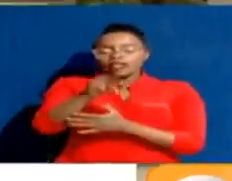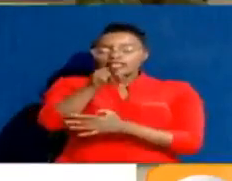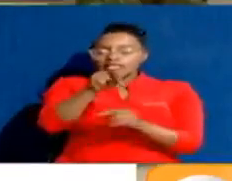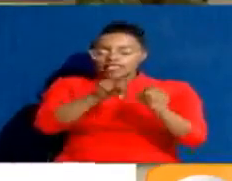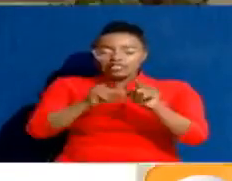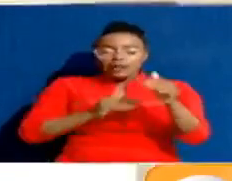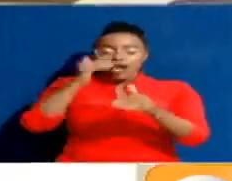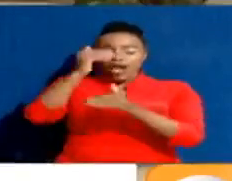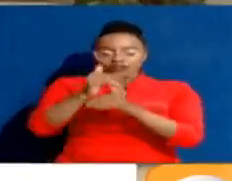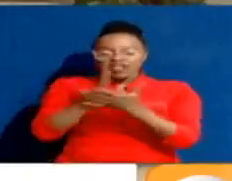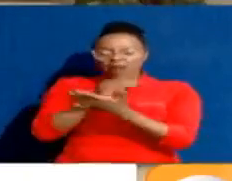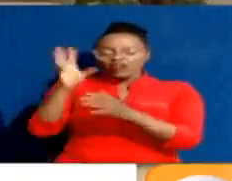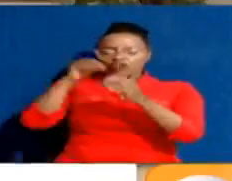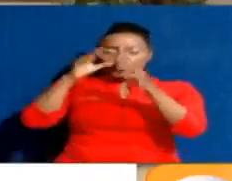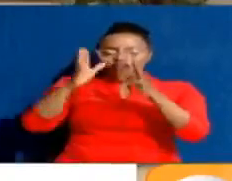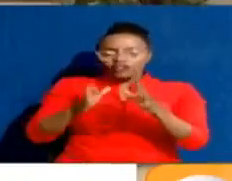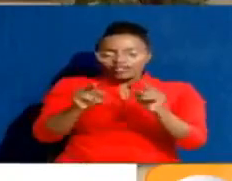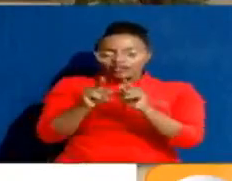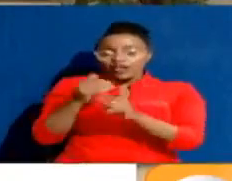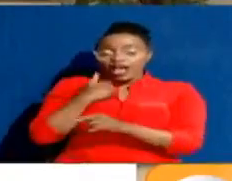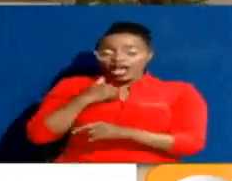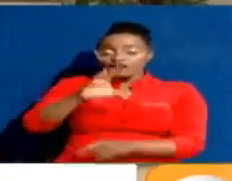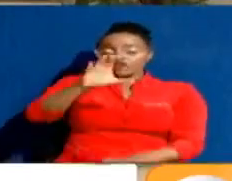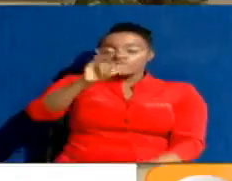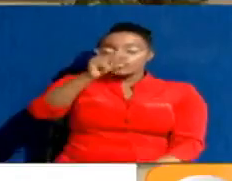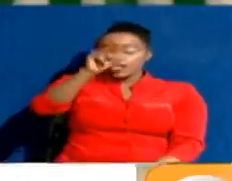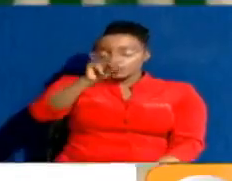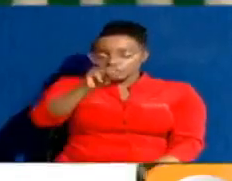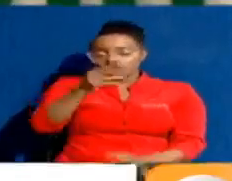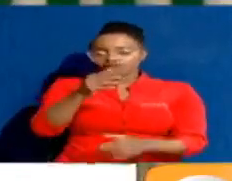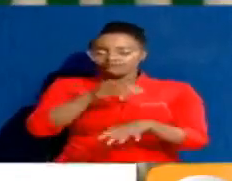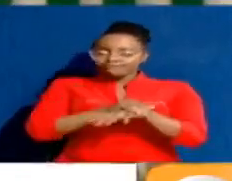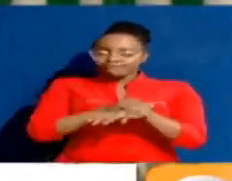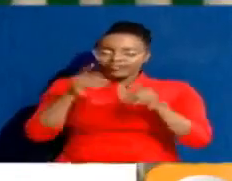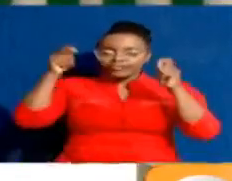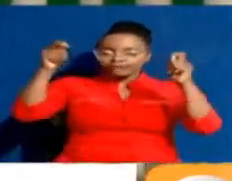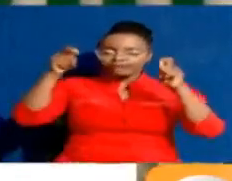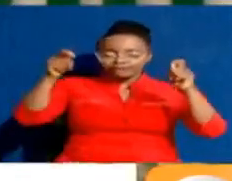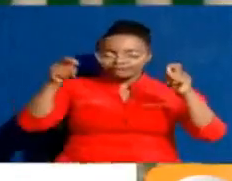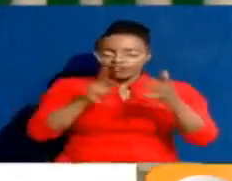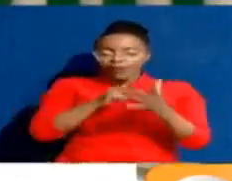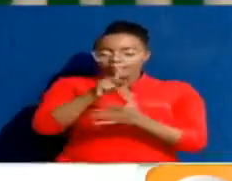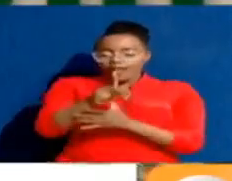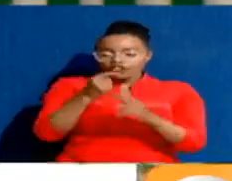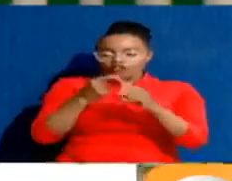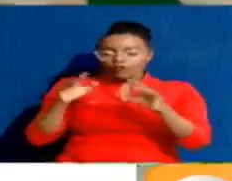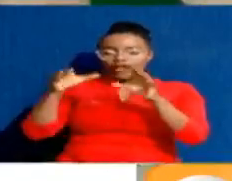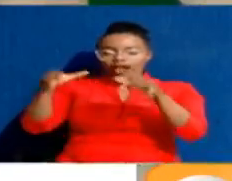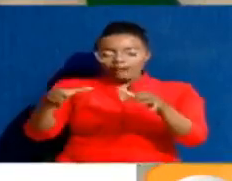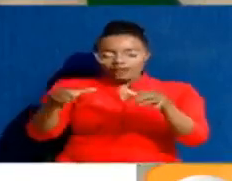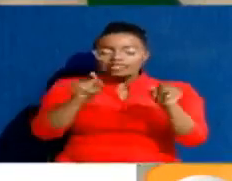This is after part of investors in the fund dubbed the Cytonn High Yield Solutions protested deferred payouts by the